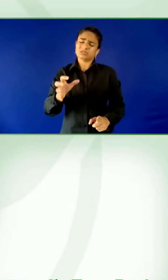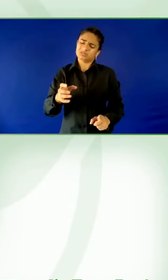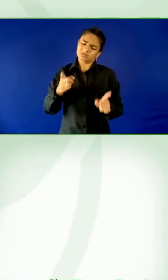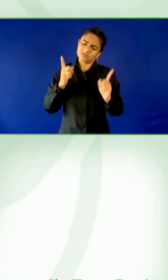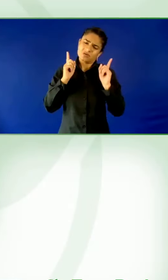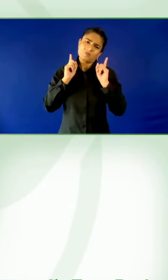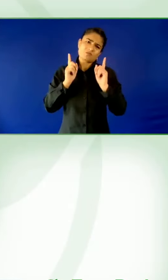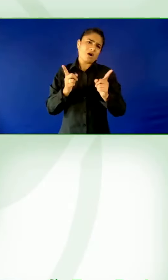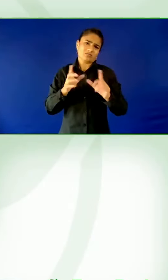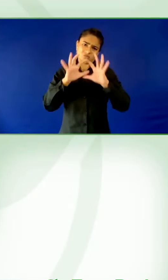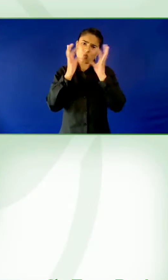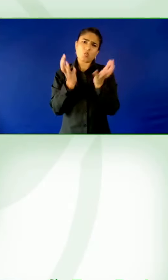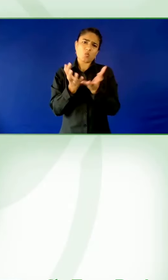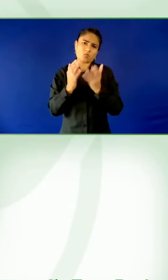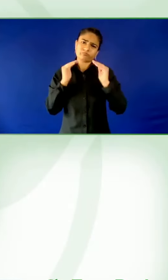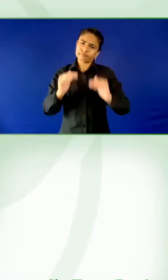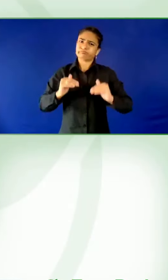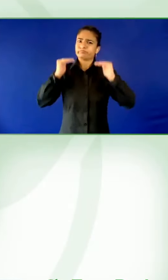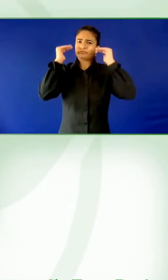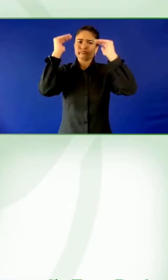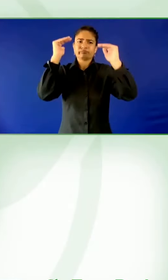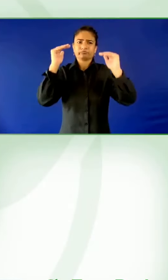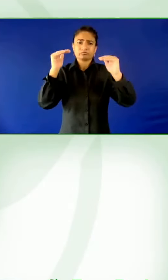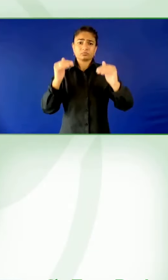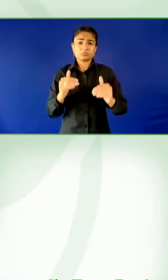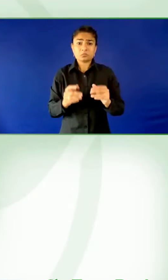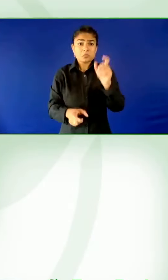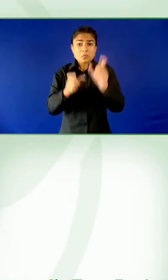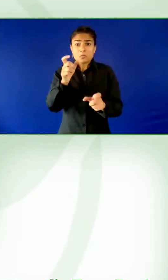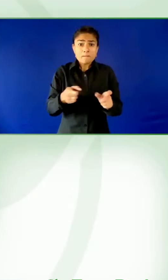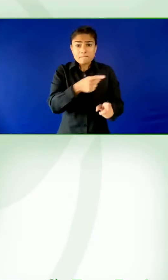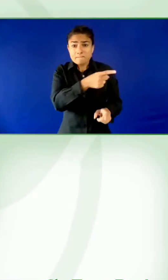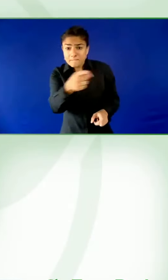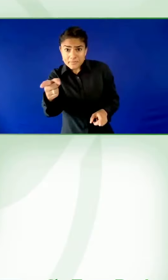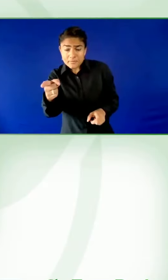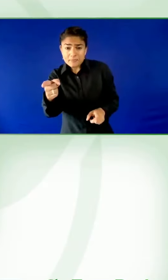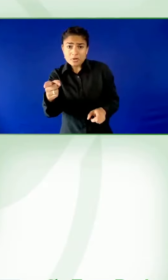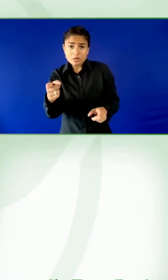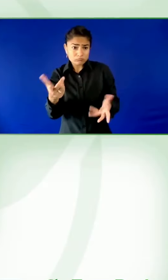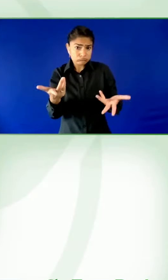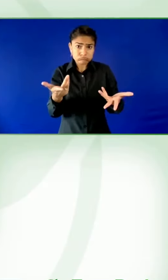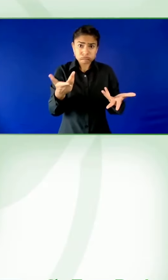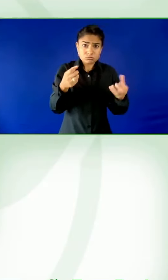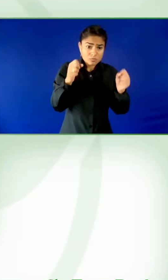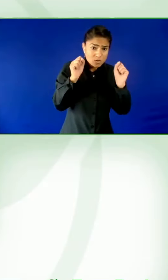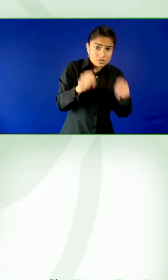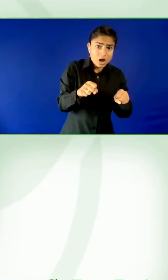provide the opportunity of identifying solutions, then